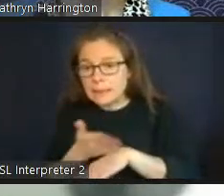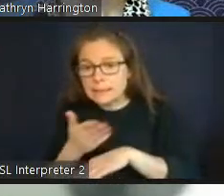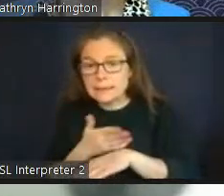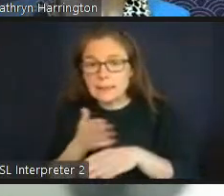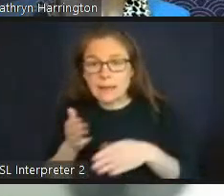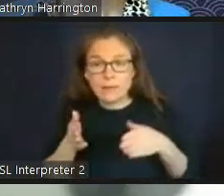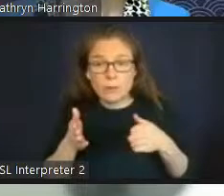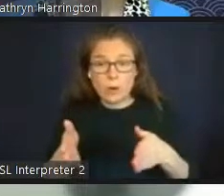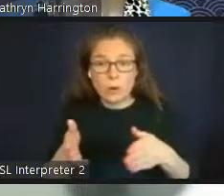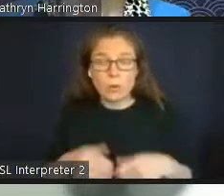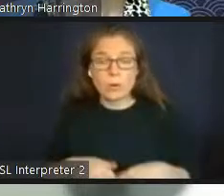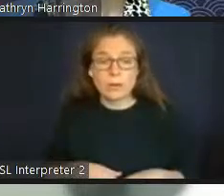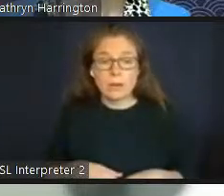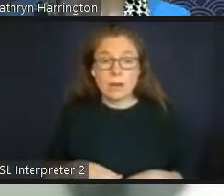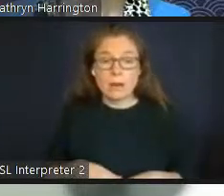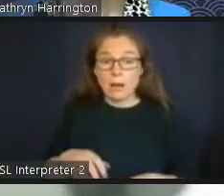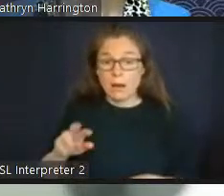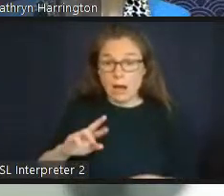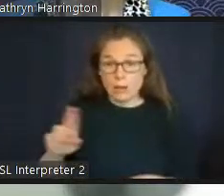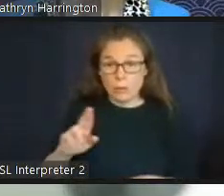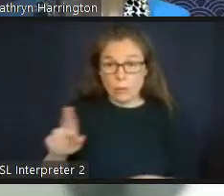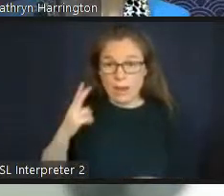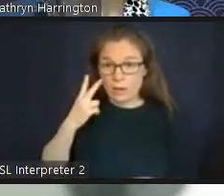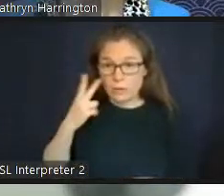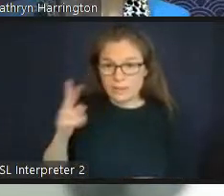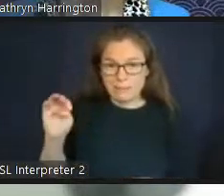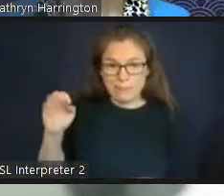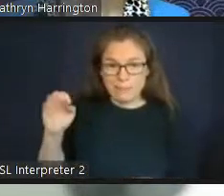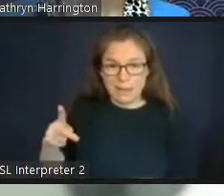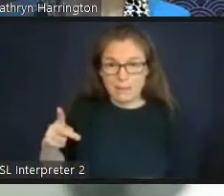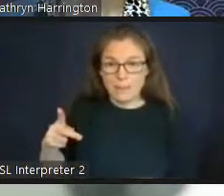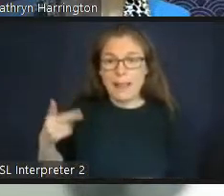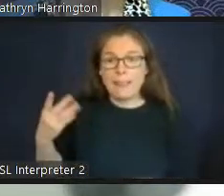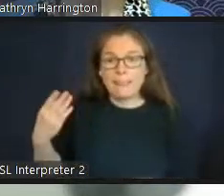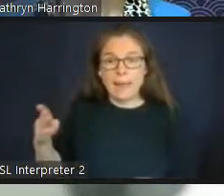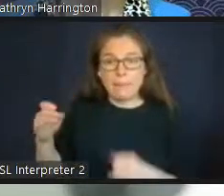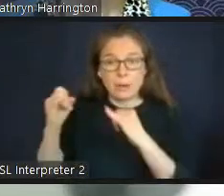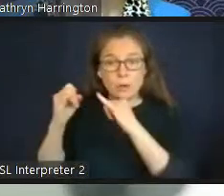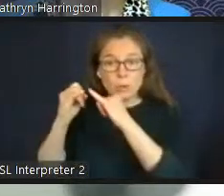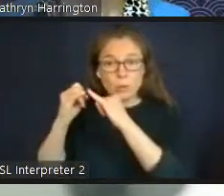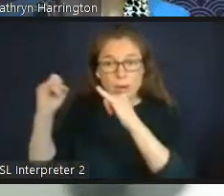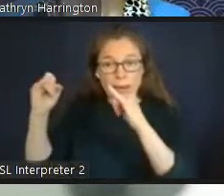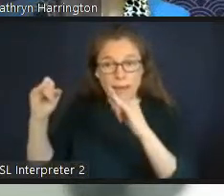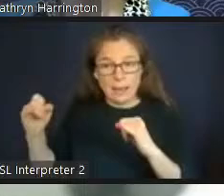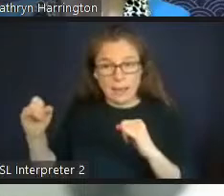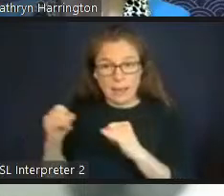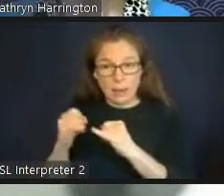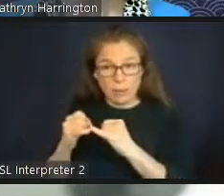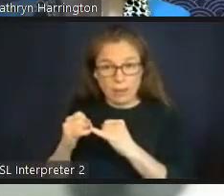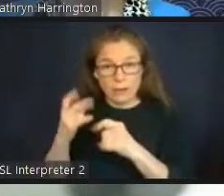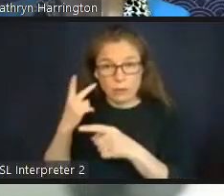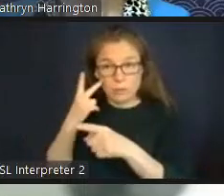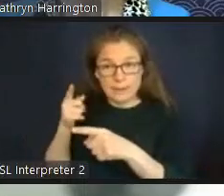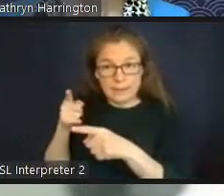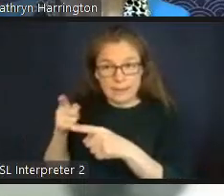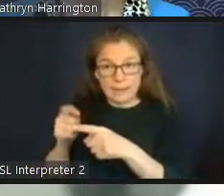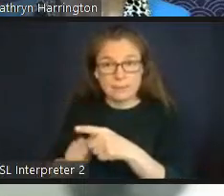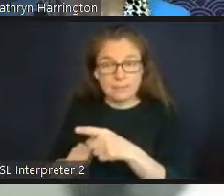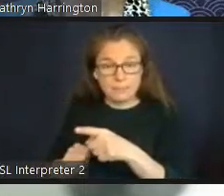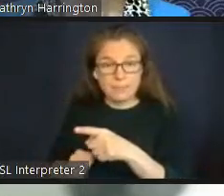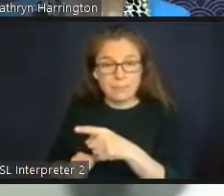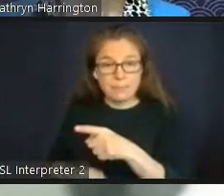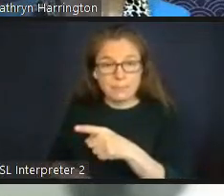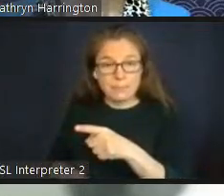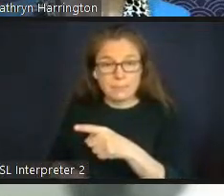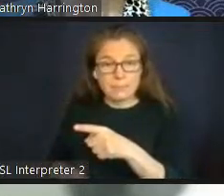In the map on the right, the blue outline within that Bethany Community Plan area, the blue outline depicts the